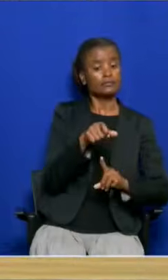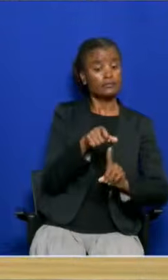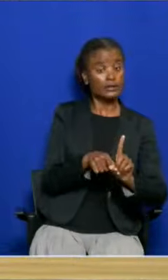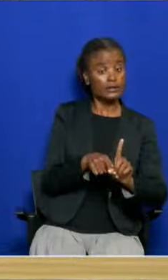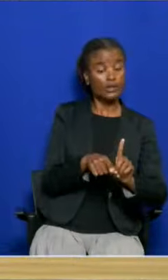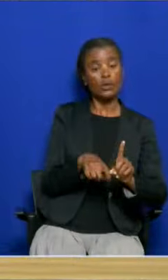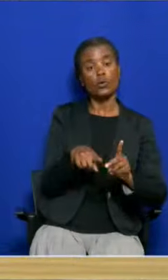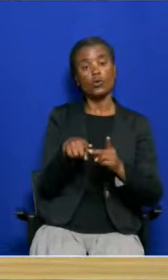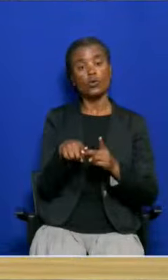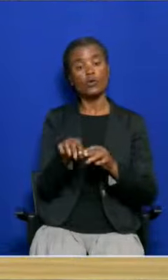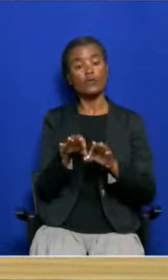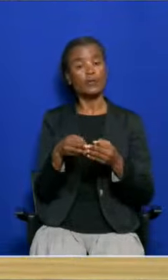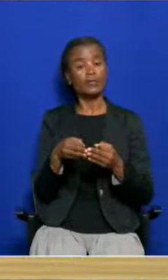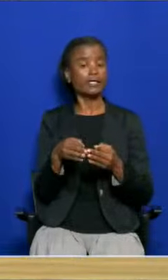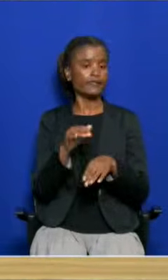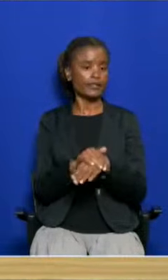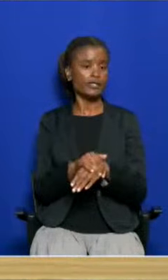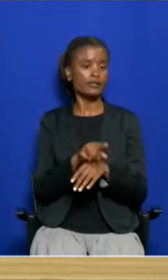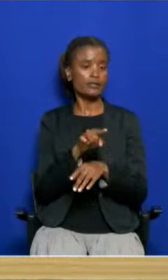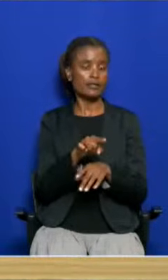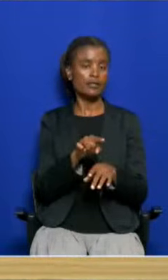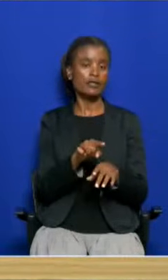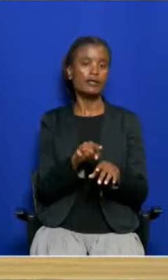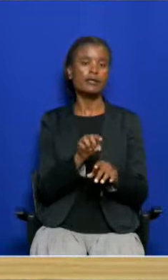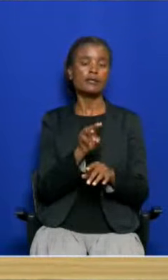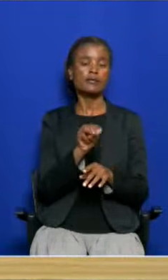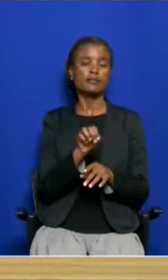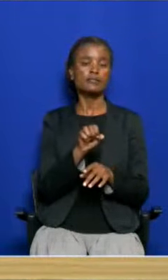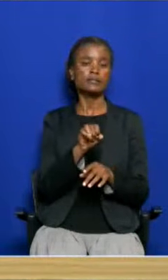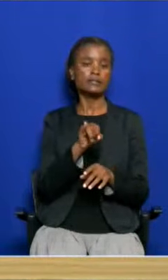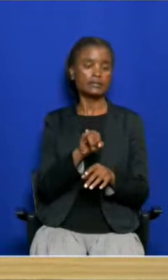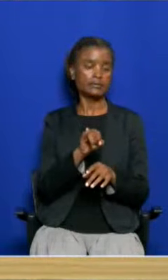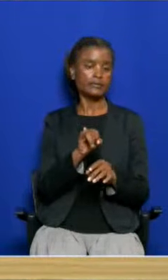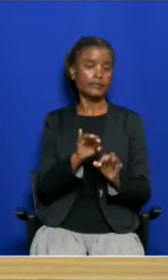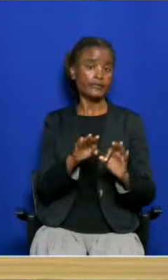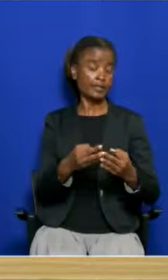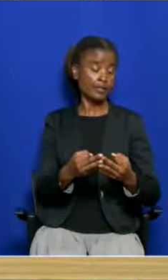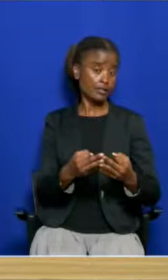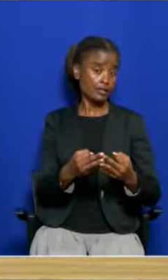In what capacity were you intervening in those disputes?